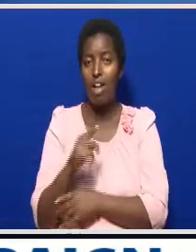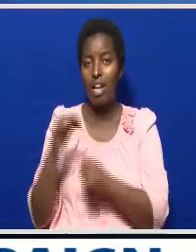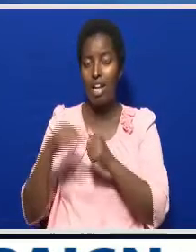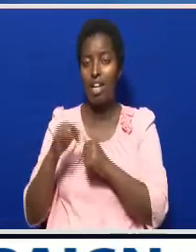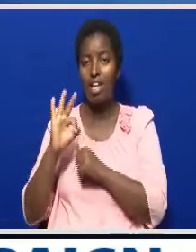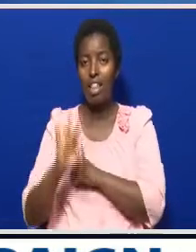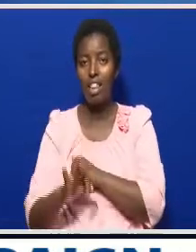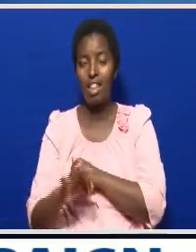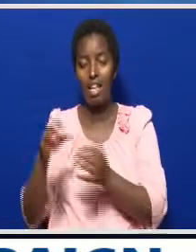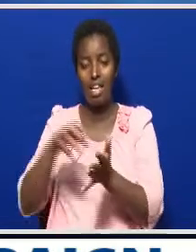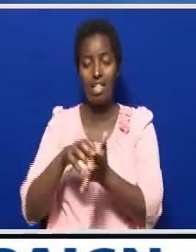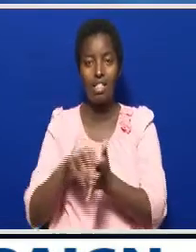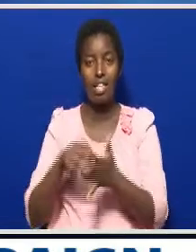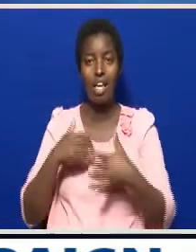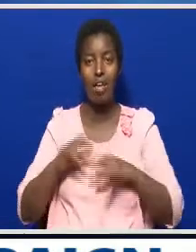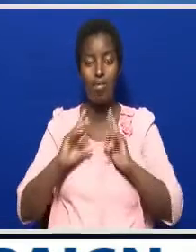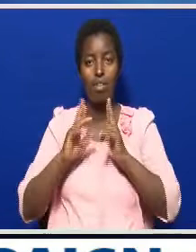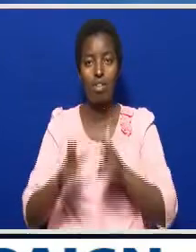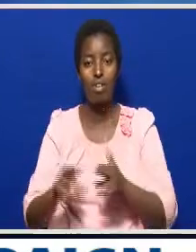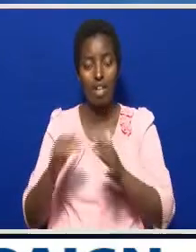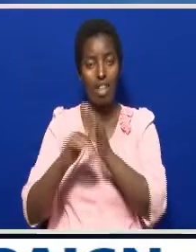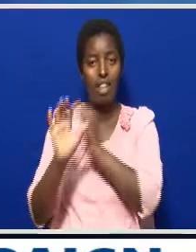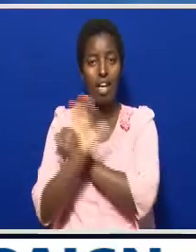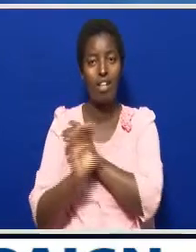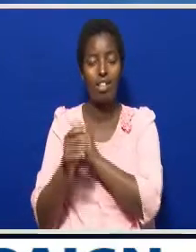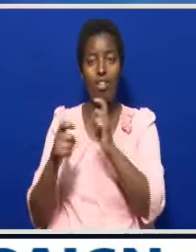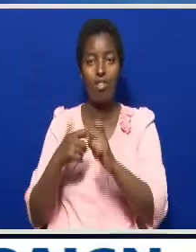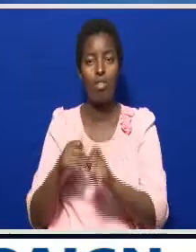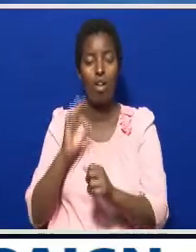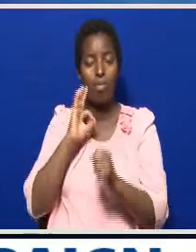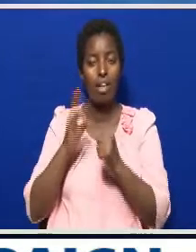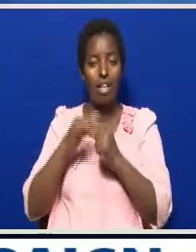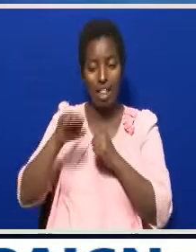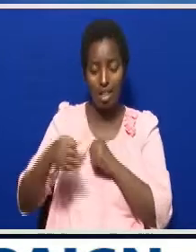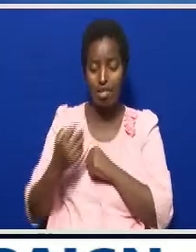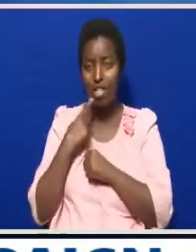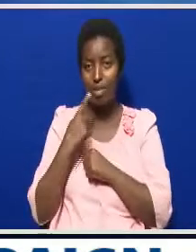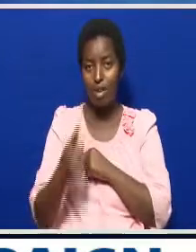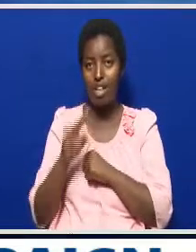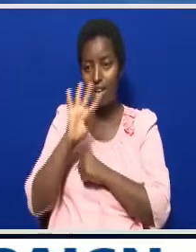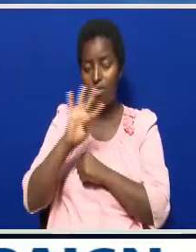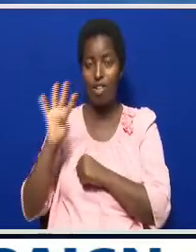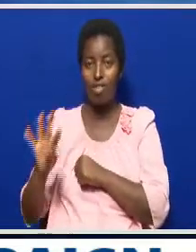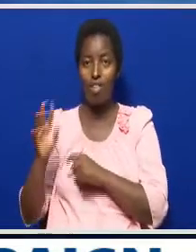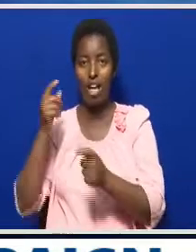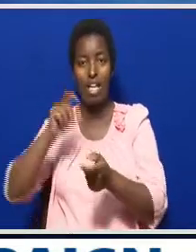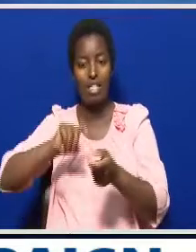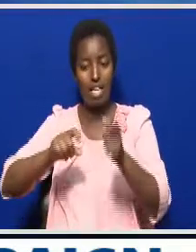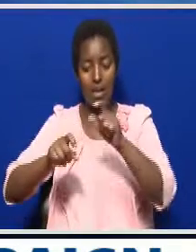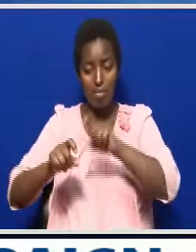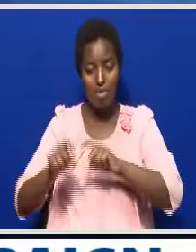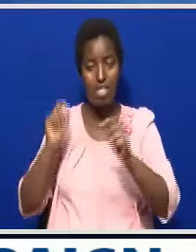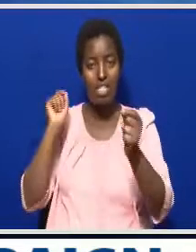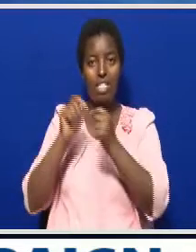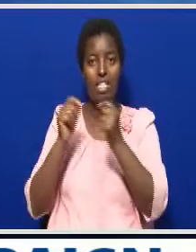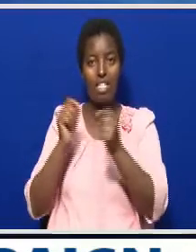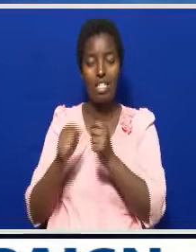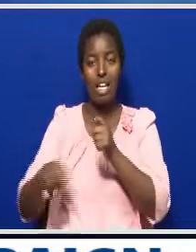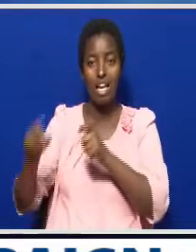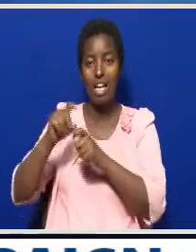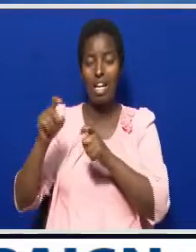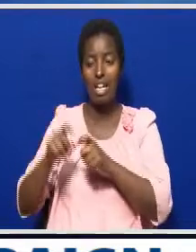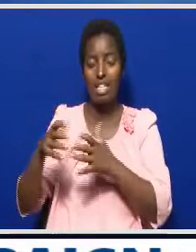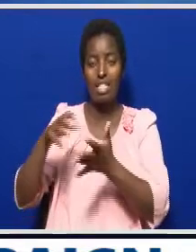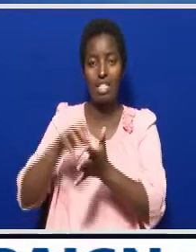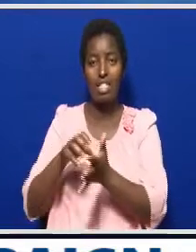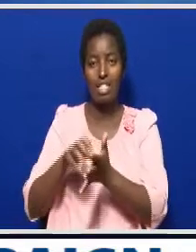1,183 COVID-19 cases have been recorded in the country out of 8,144 samples tested, hiking the